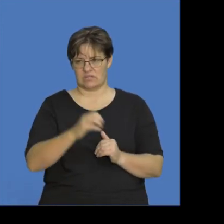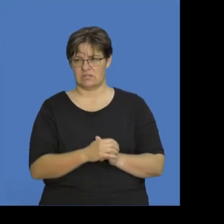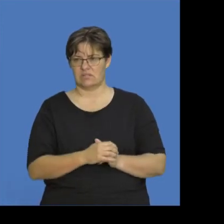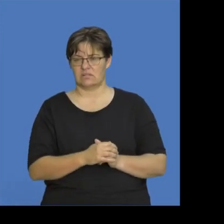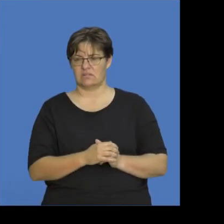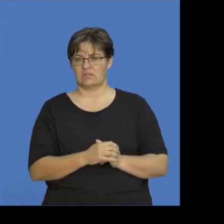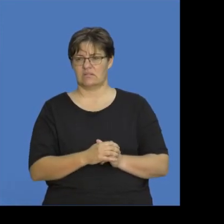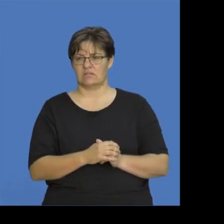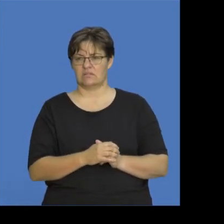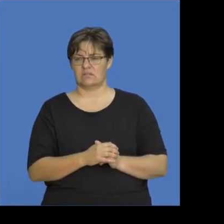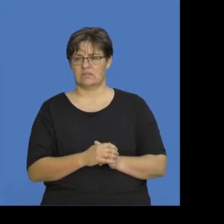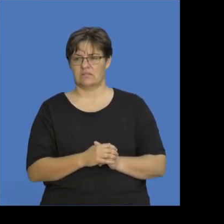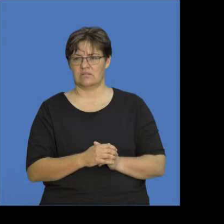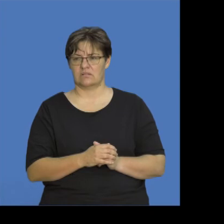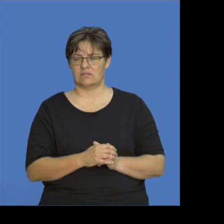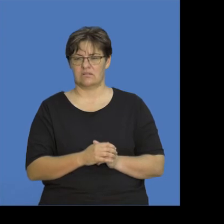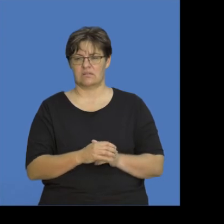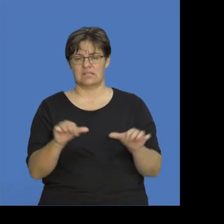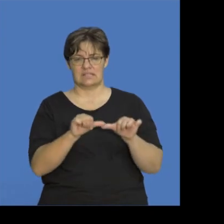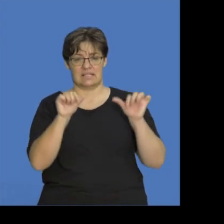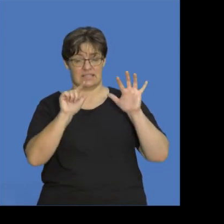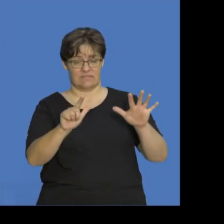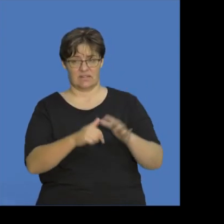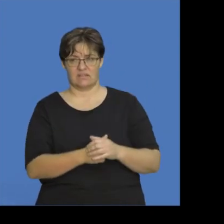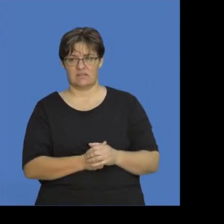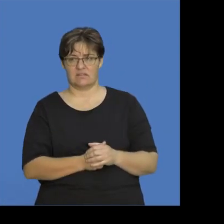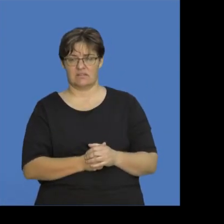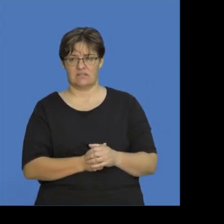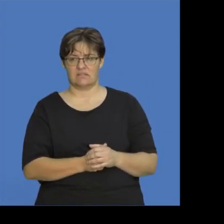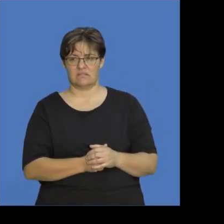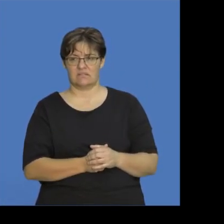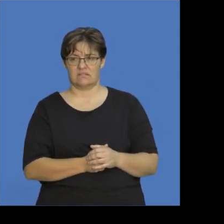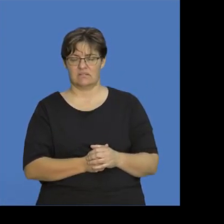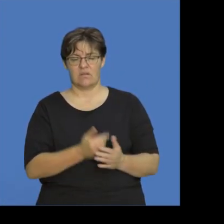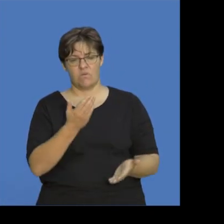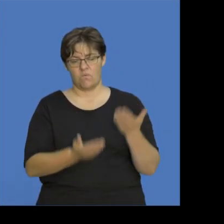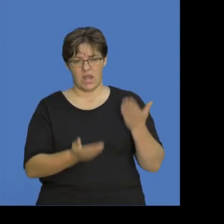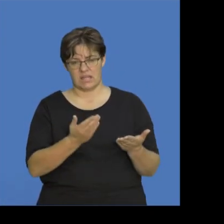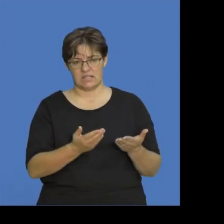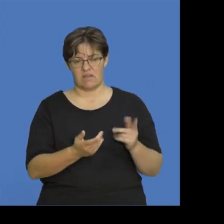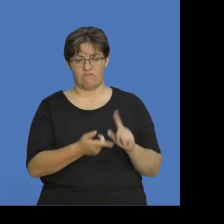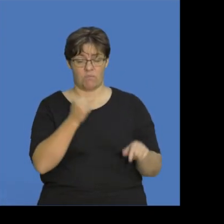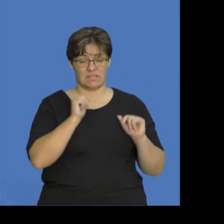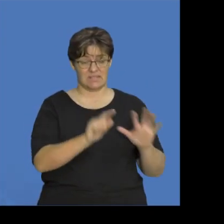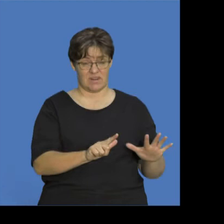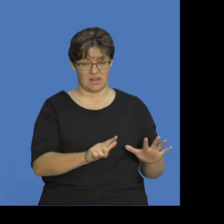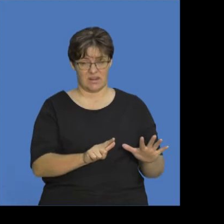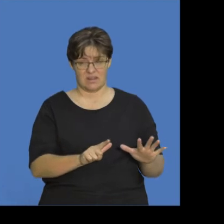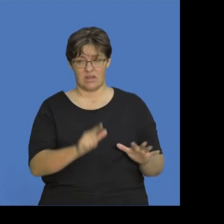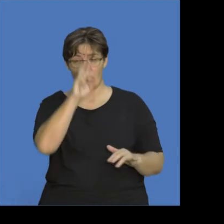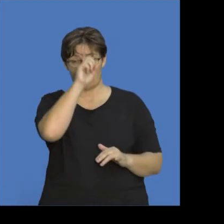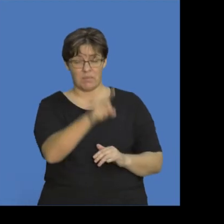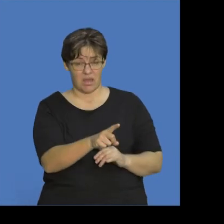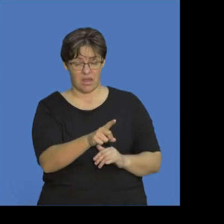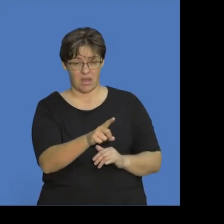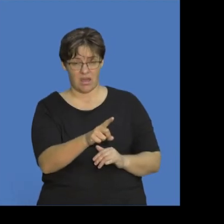close to 100. Okay, then size 7, shoe size, the weight we got